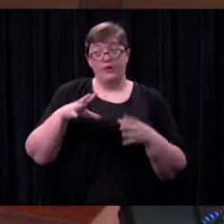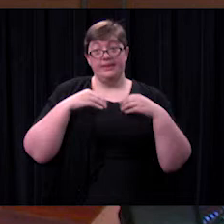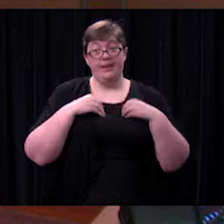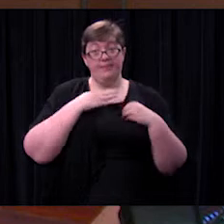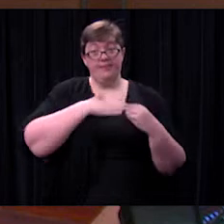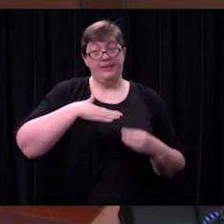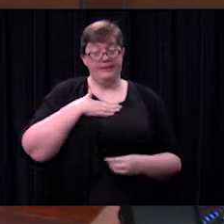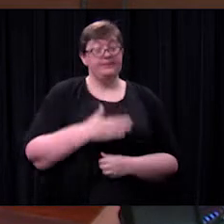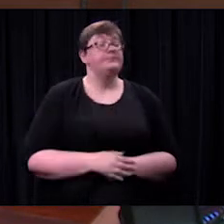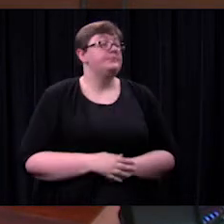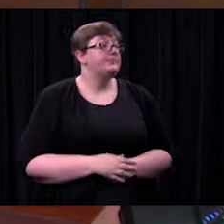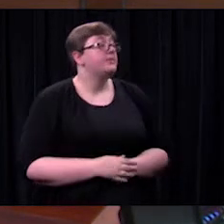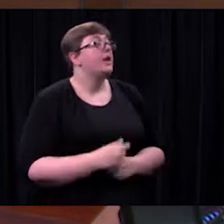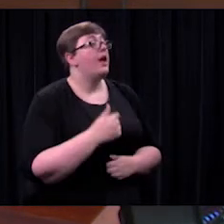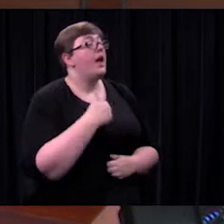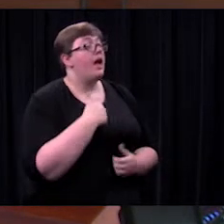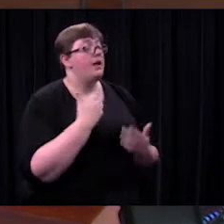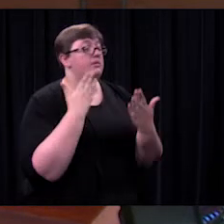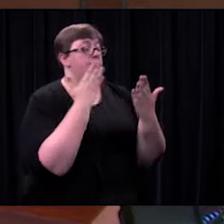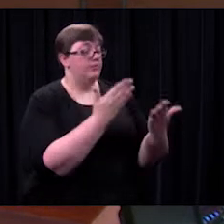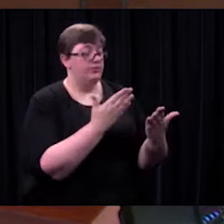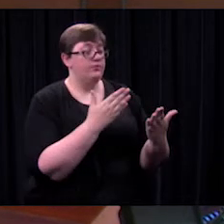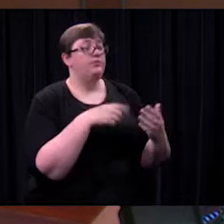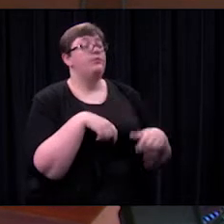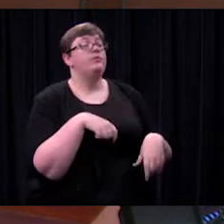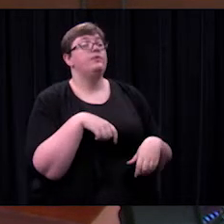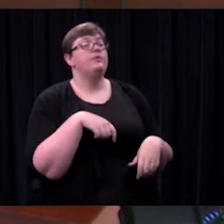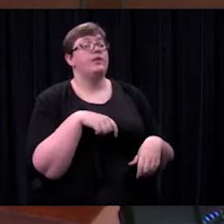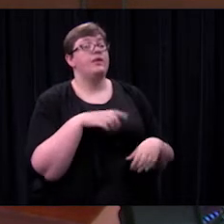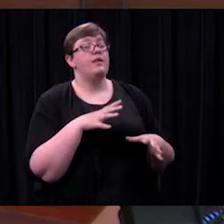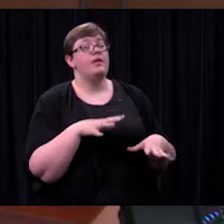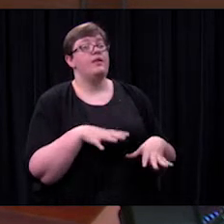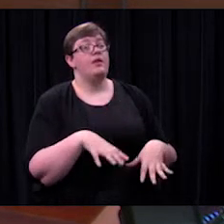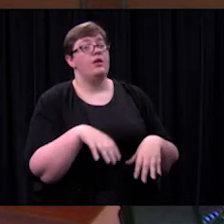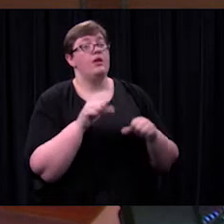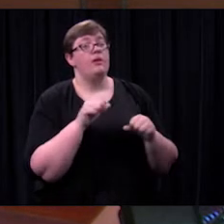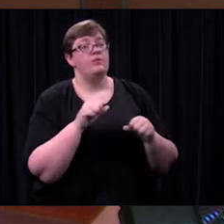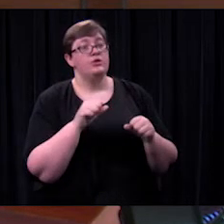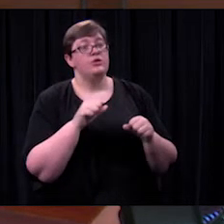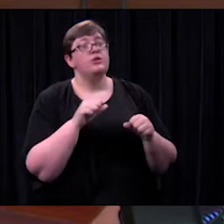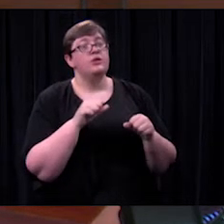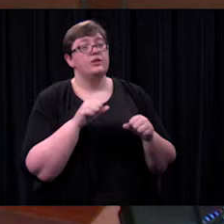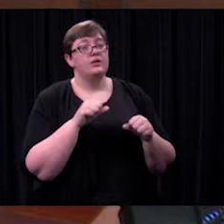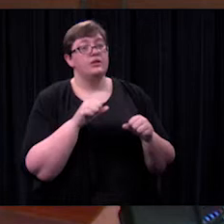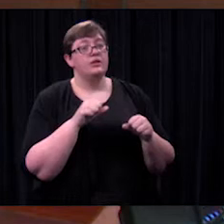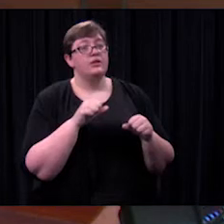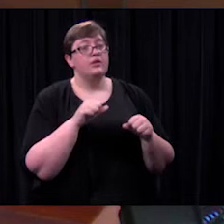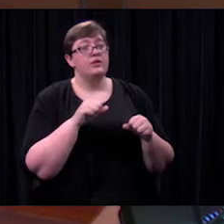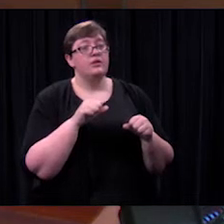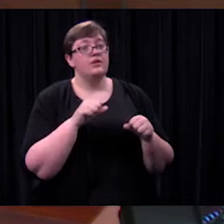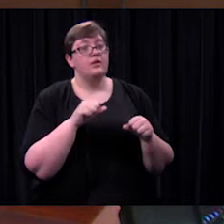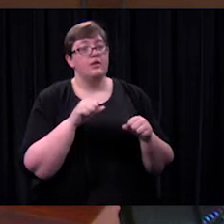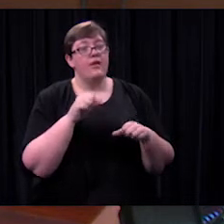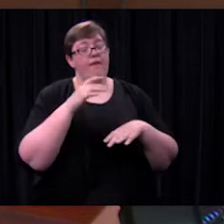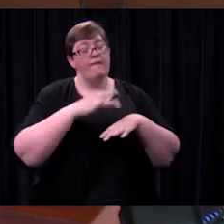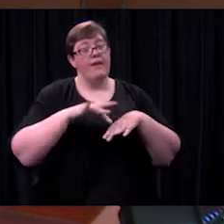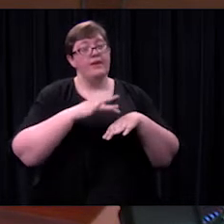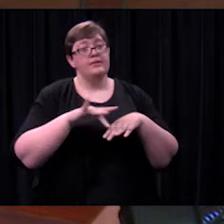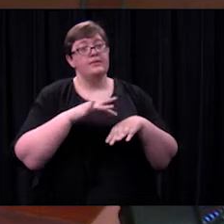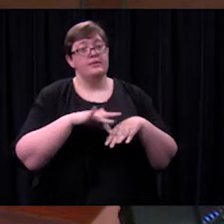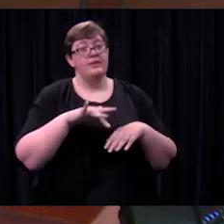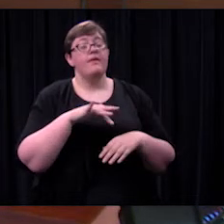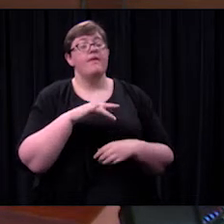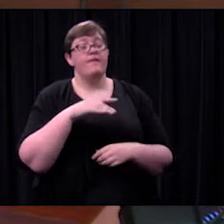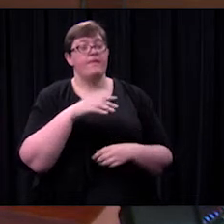I move the adoption of the following resolution. Whereas a vacancy exists in the membership of the Board of Unified